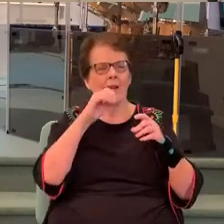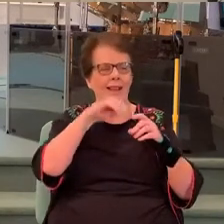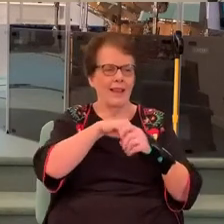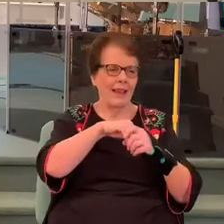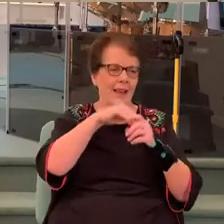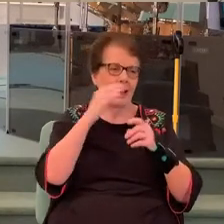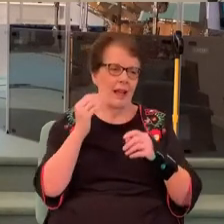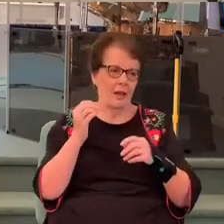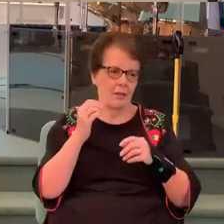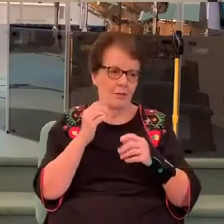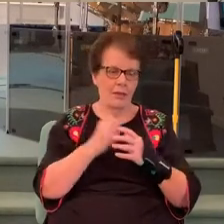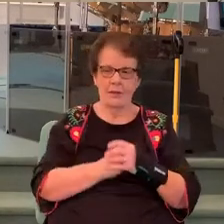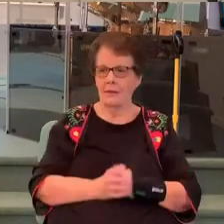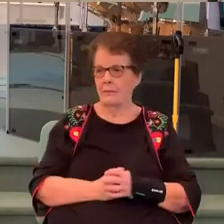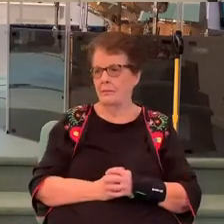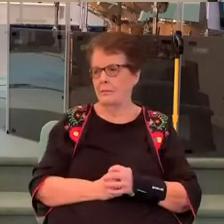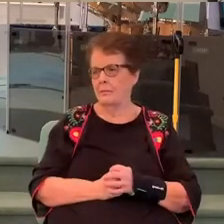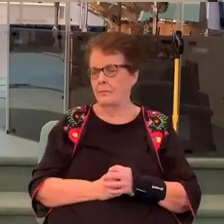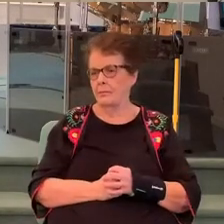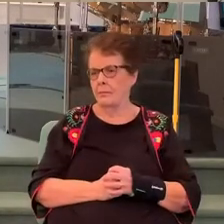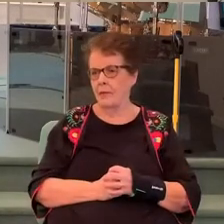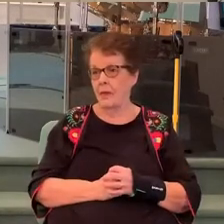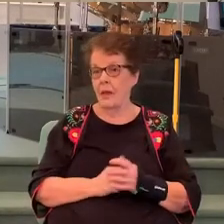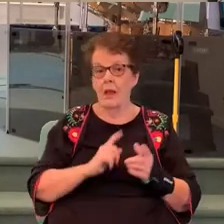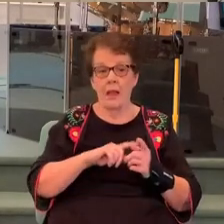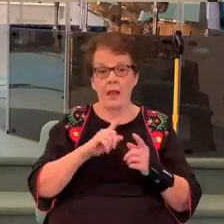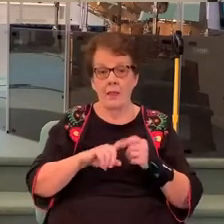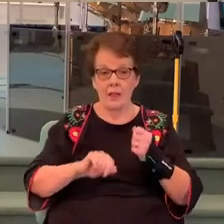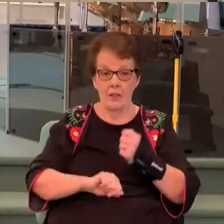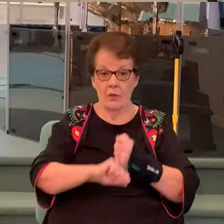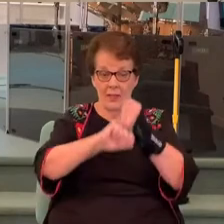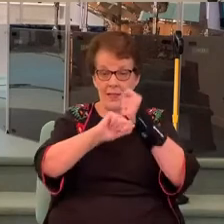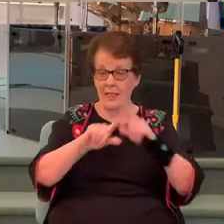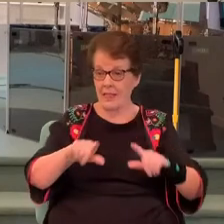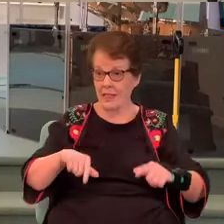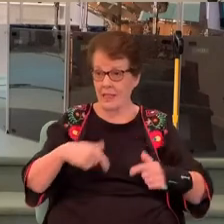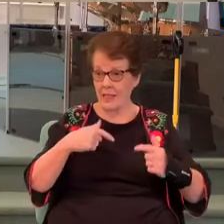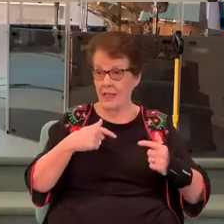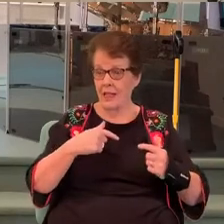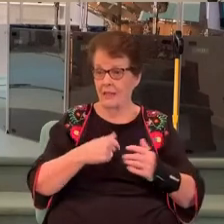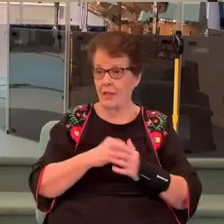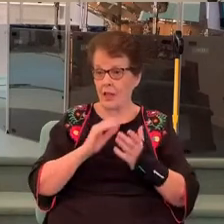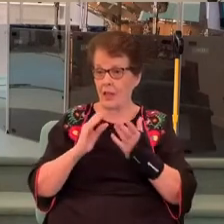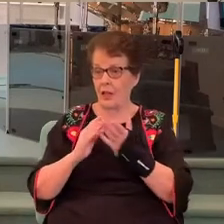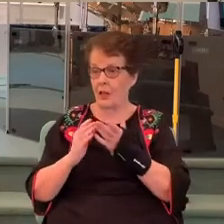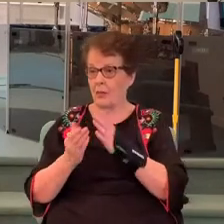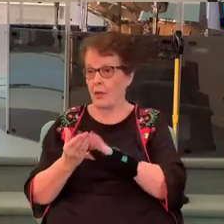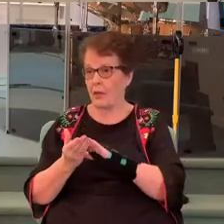her assisted living community. And we were down and it was the week after Christmas.